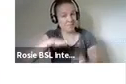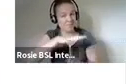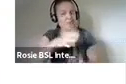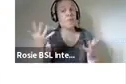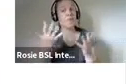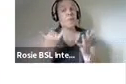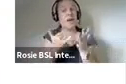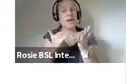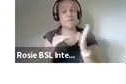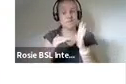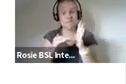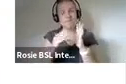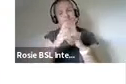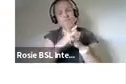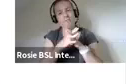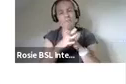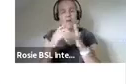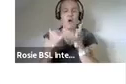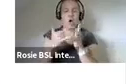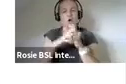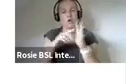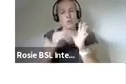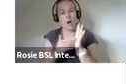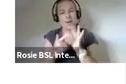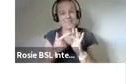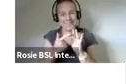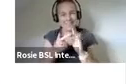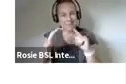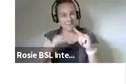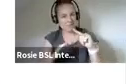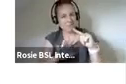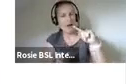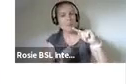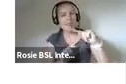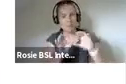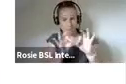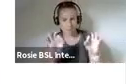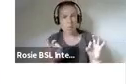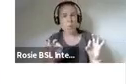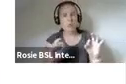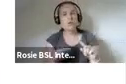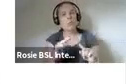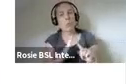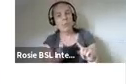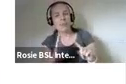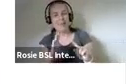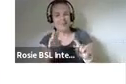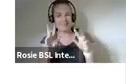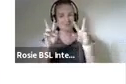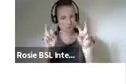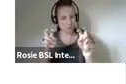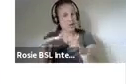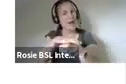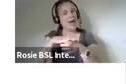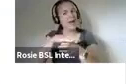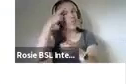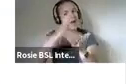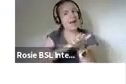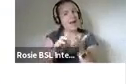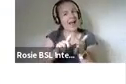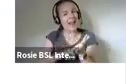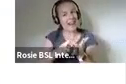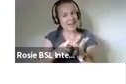Swazi South African border, near, in the northeast, in Heli Heli. And again, you can see how small